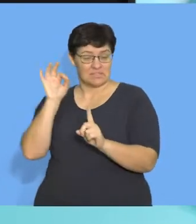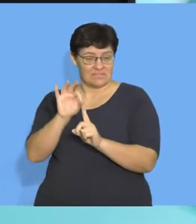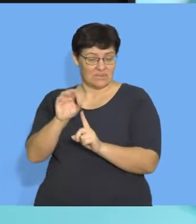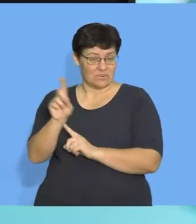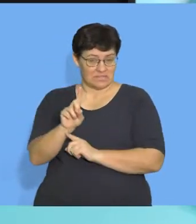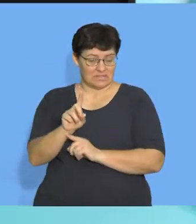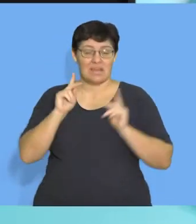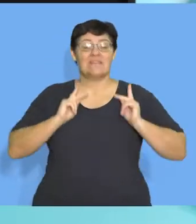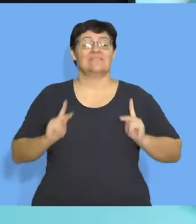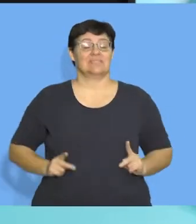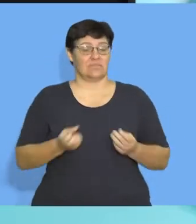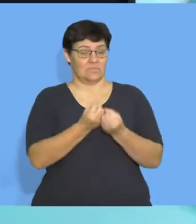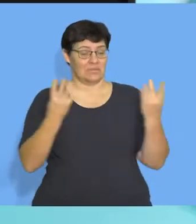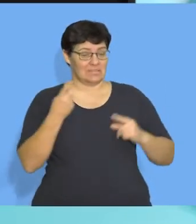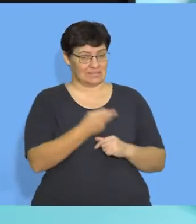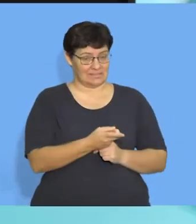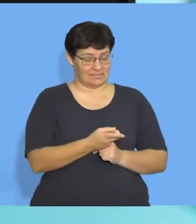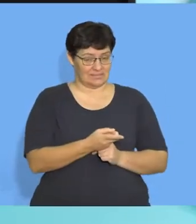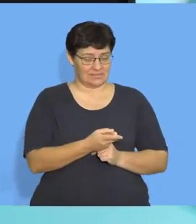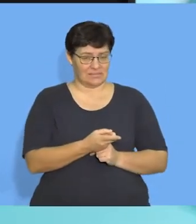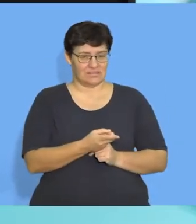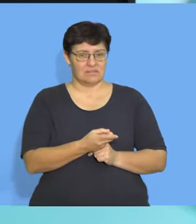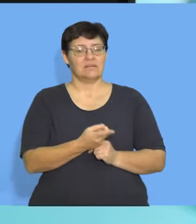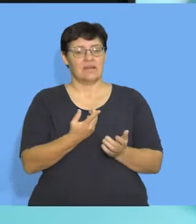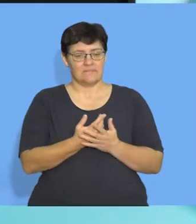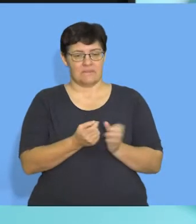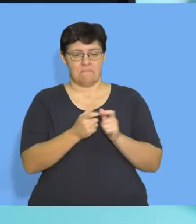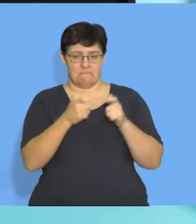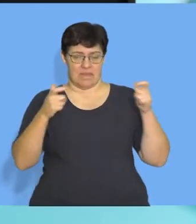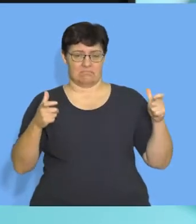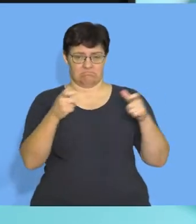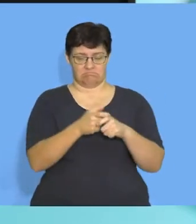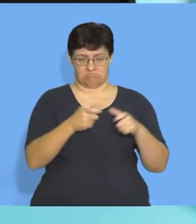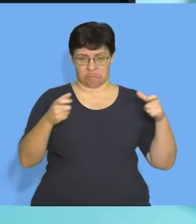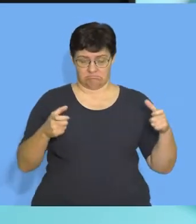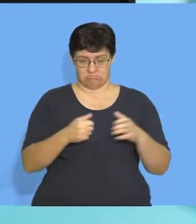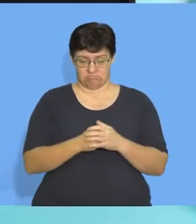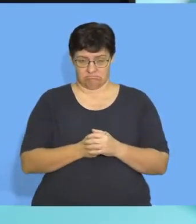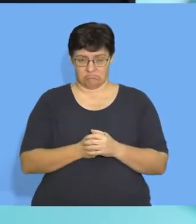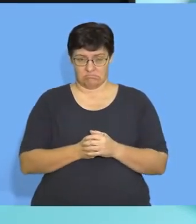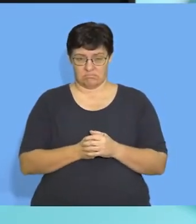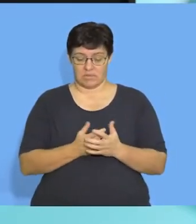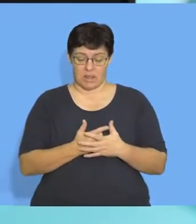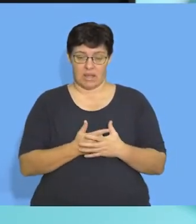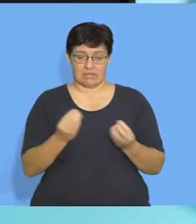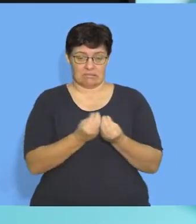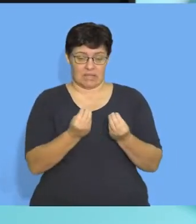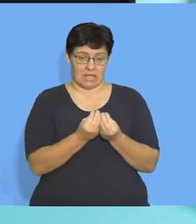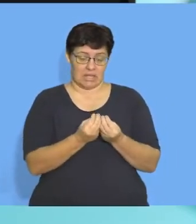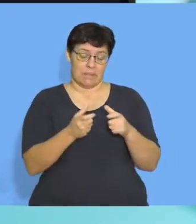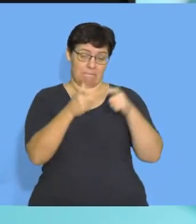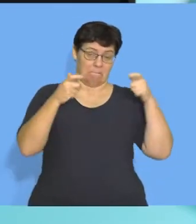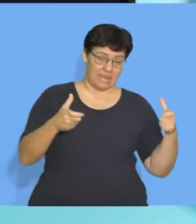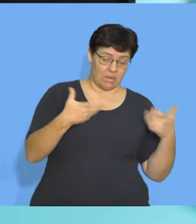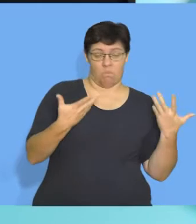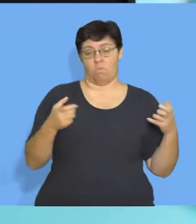a physical quantity that only has magnitude. So we can only measure how big or how